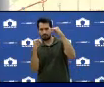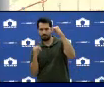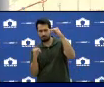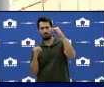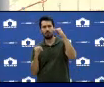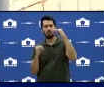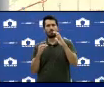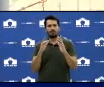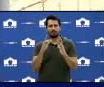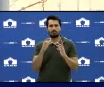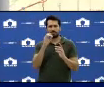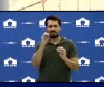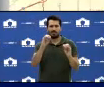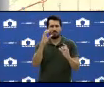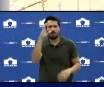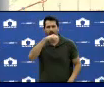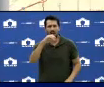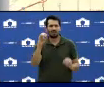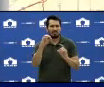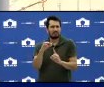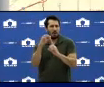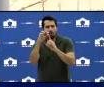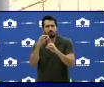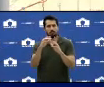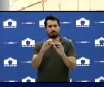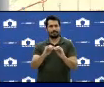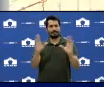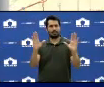can, we're using major landmarks as boundaries.